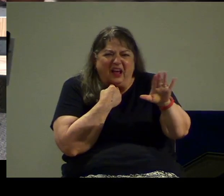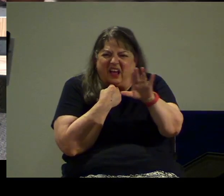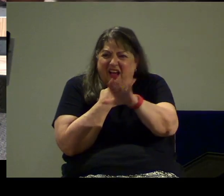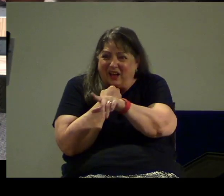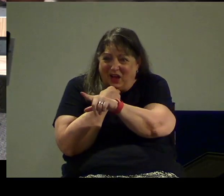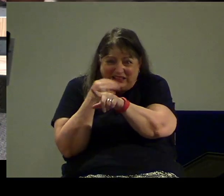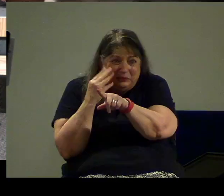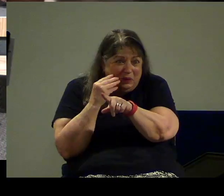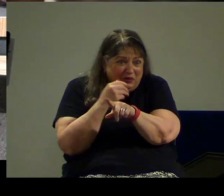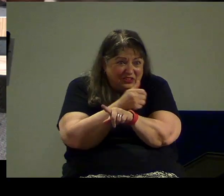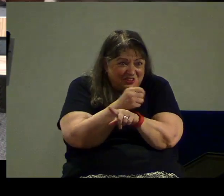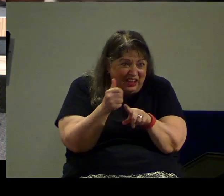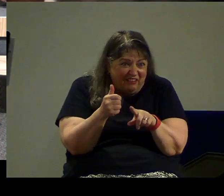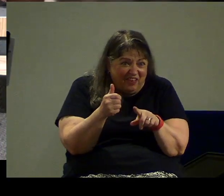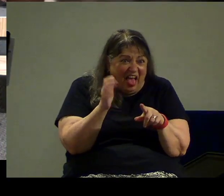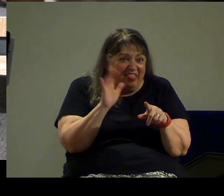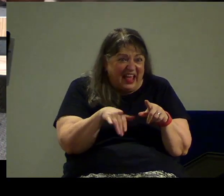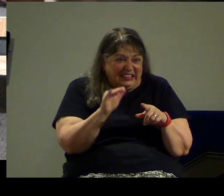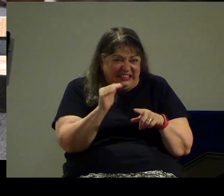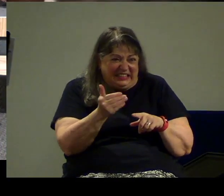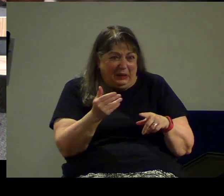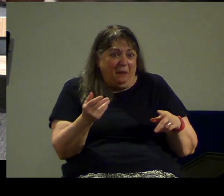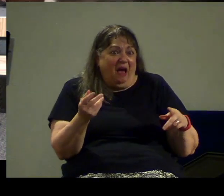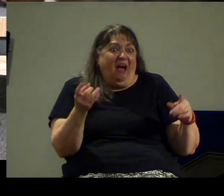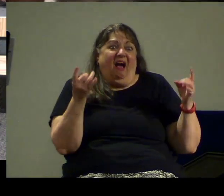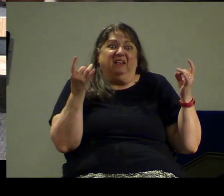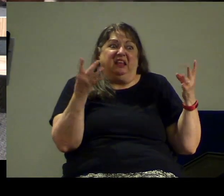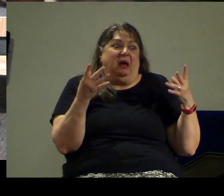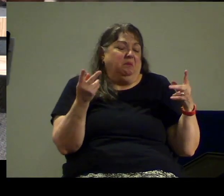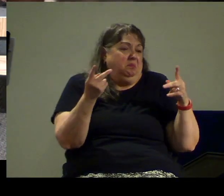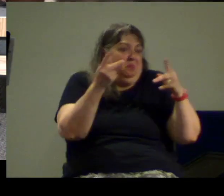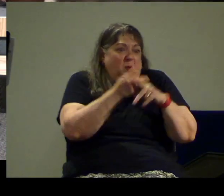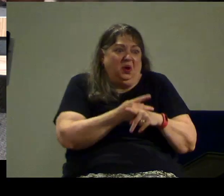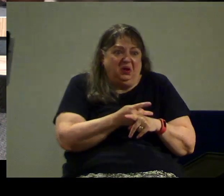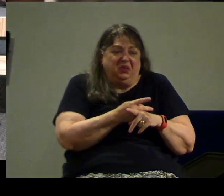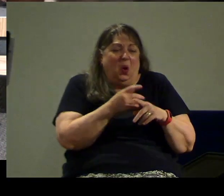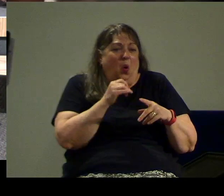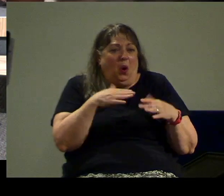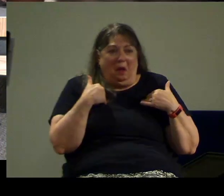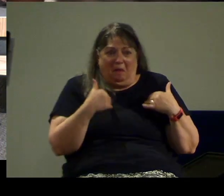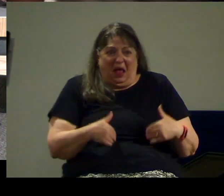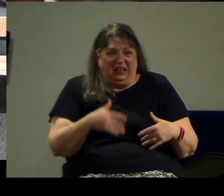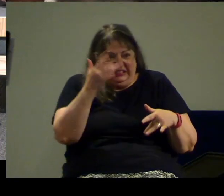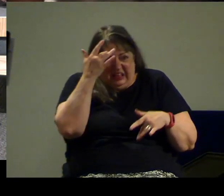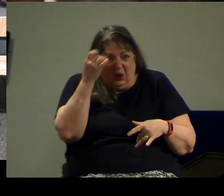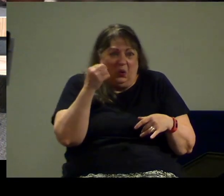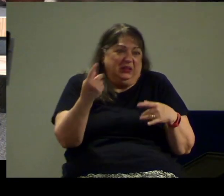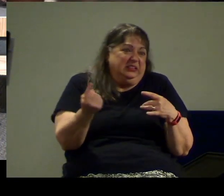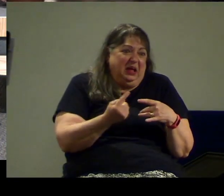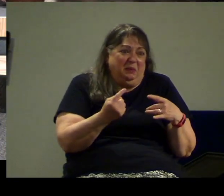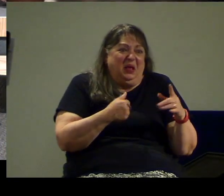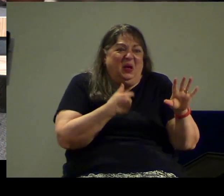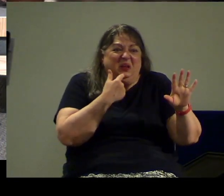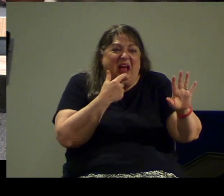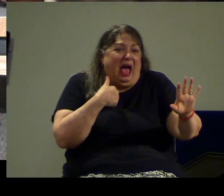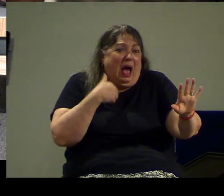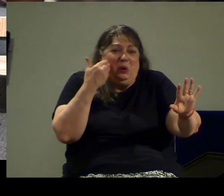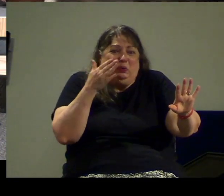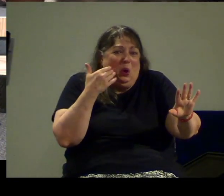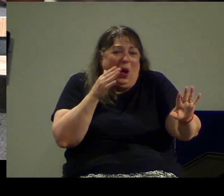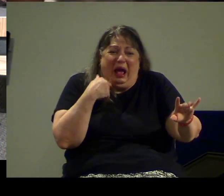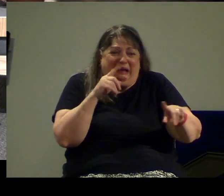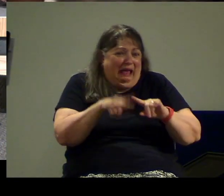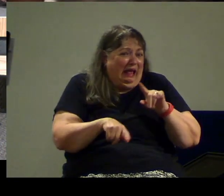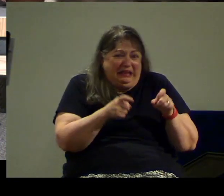been there where you faced a situation or a circumstance, a medical condition or something or whatever, that you say, I don't know, I can't deal